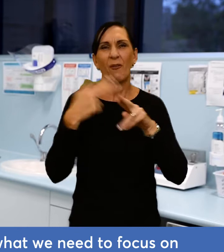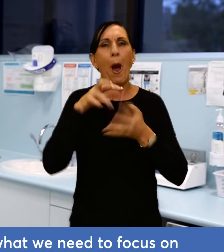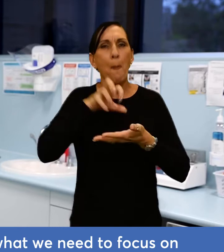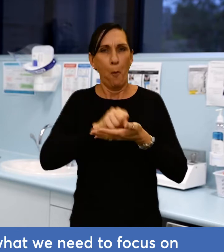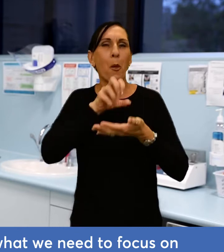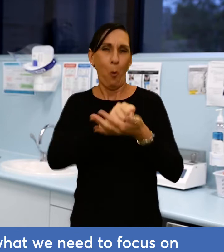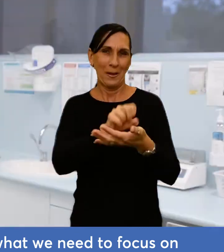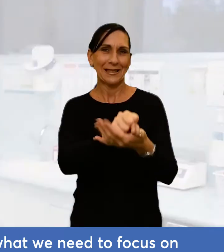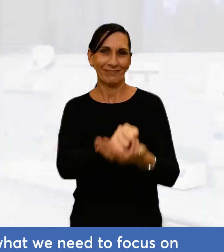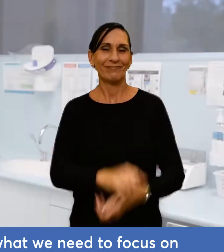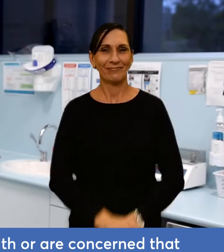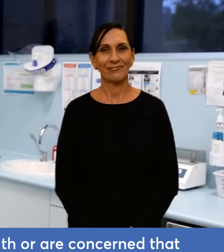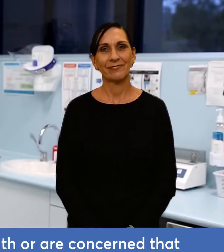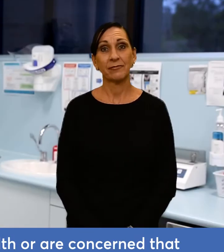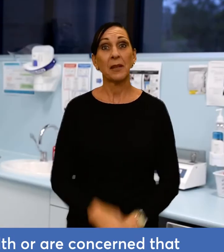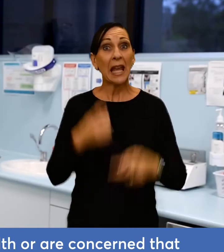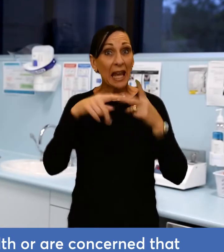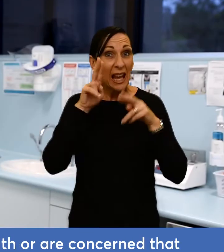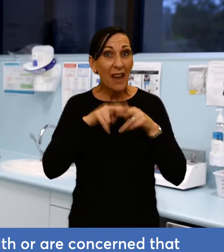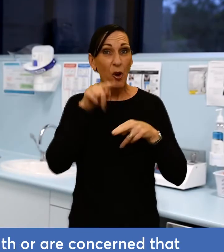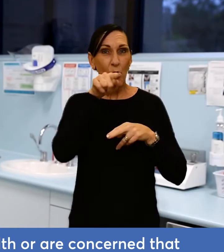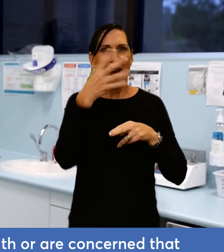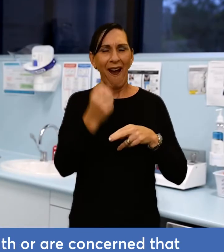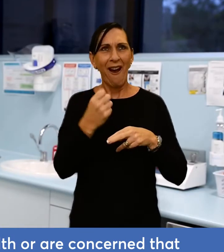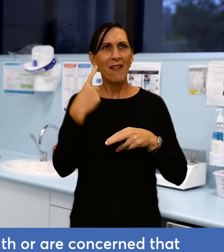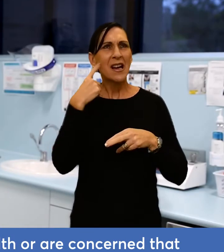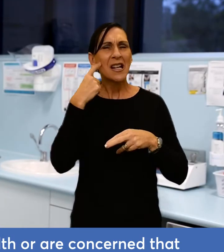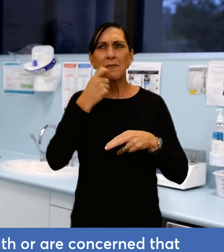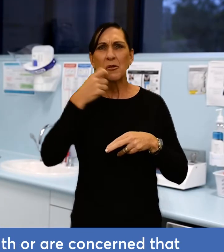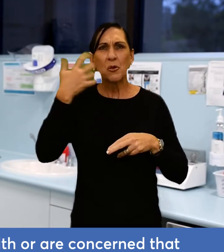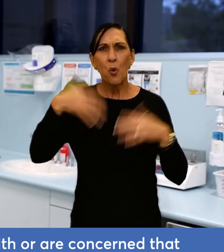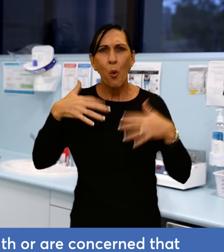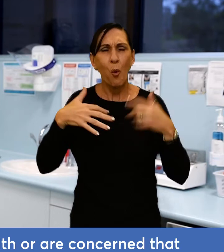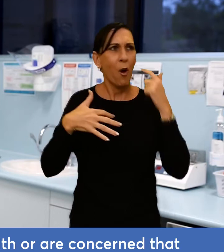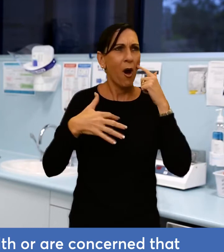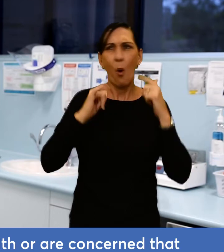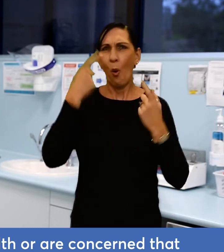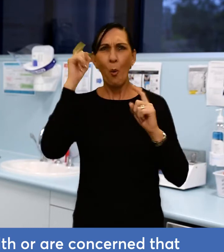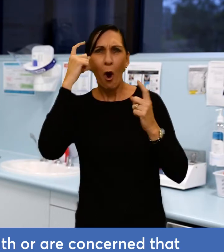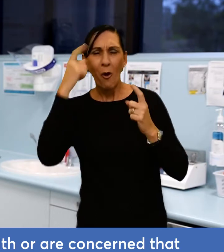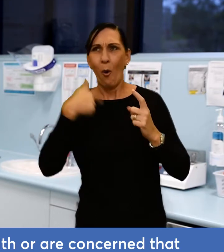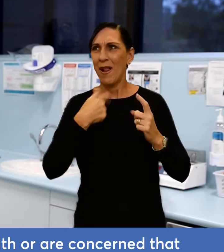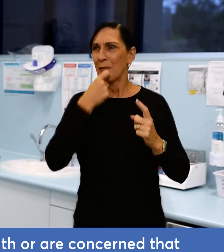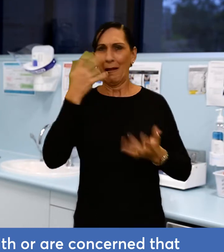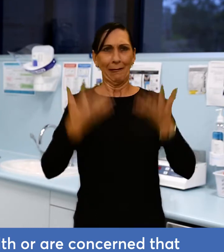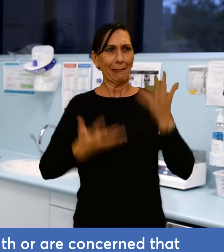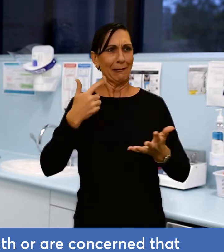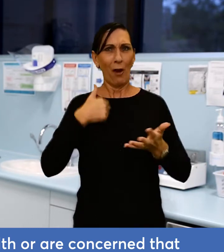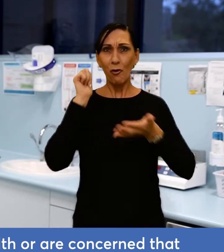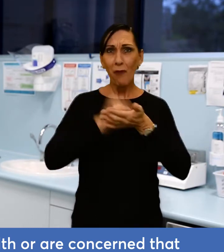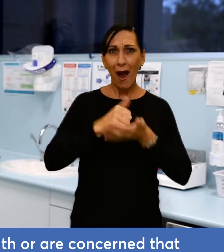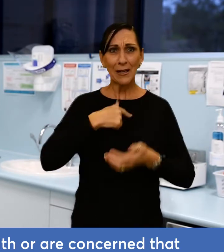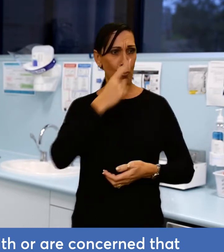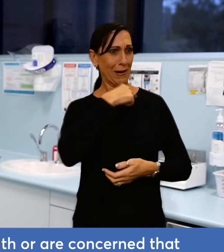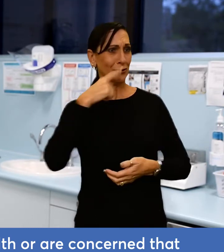appointment scheduling as well. If you have any concerns about your dental health, or if you're concerned that you're not brushing the correct